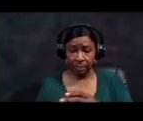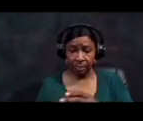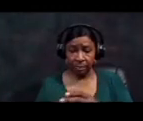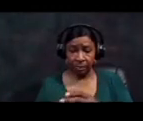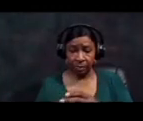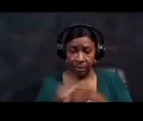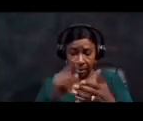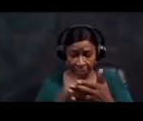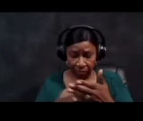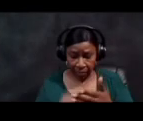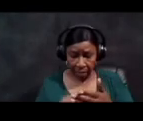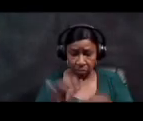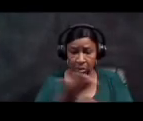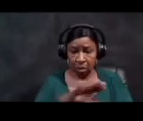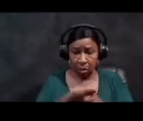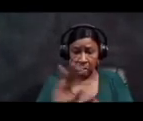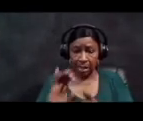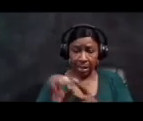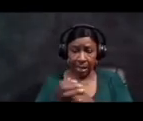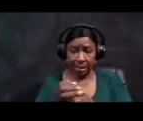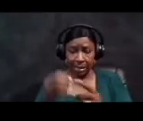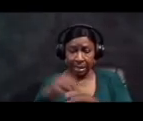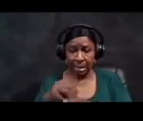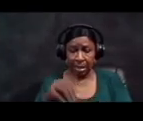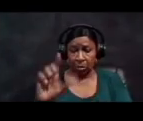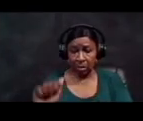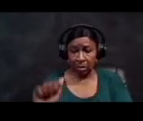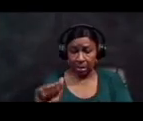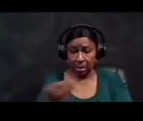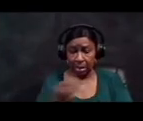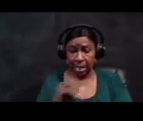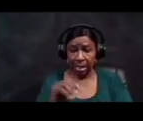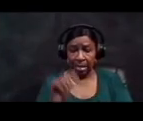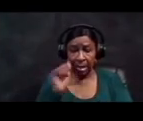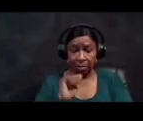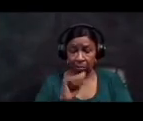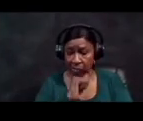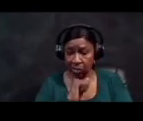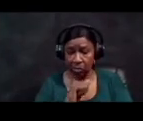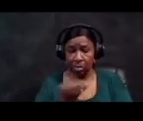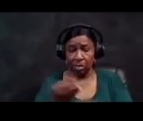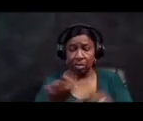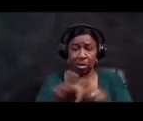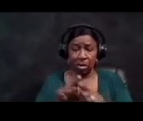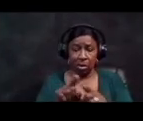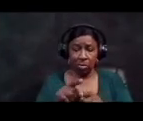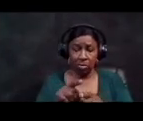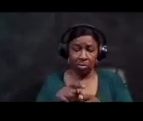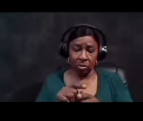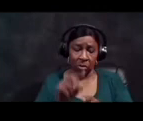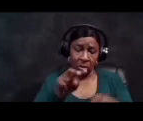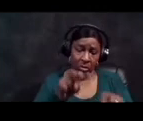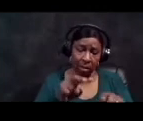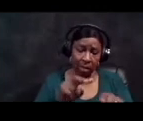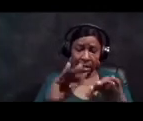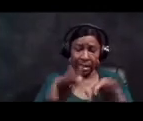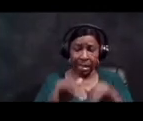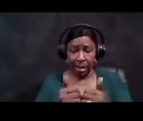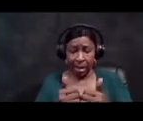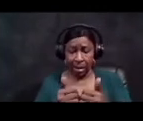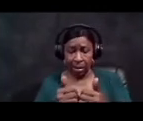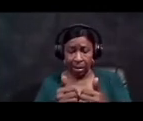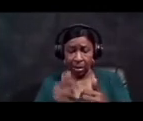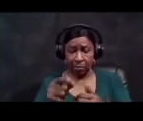Investigation of local cases within Louisiana and Arizona to also get at how it is that